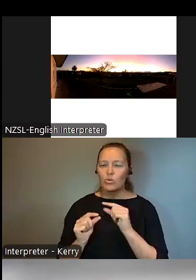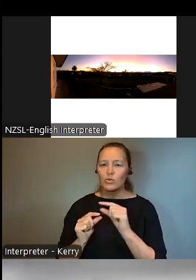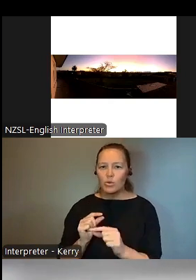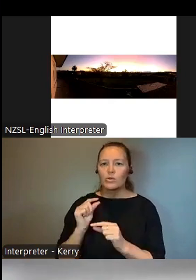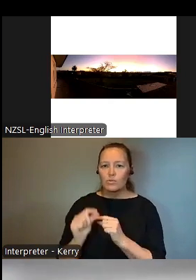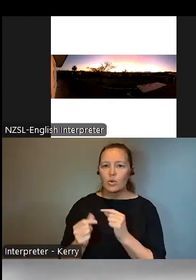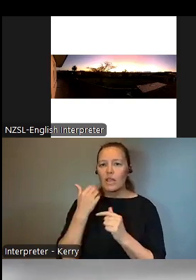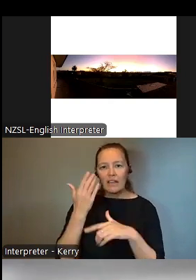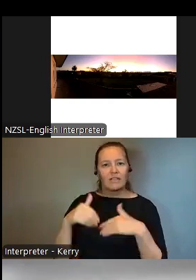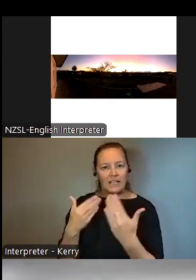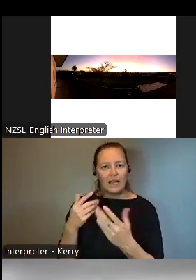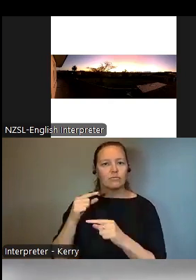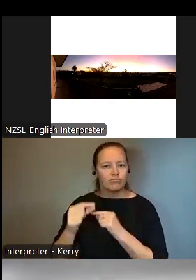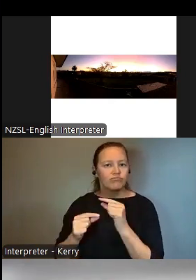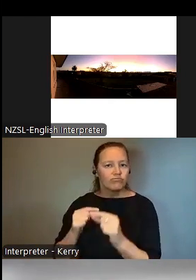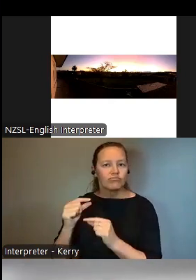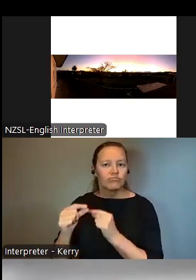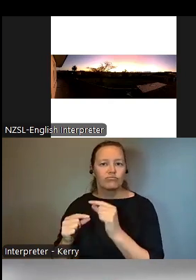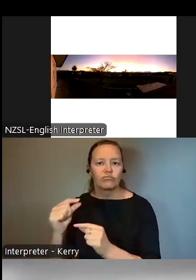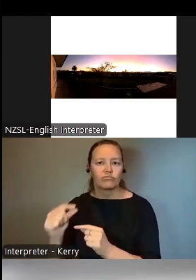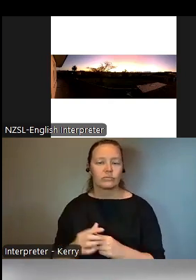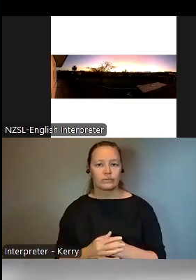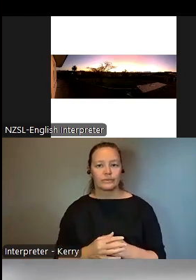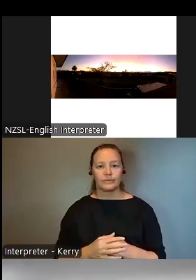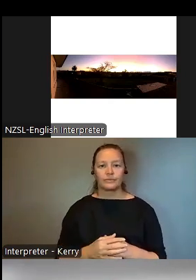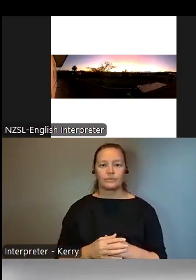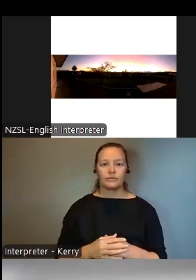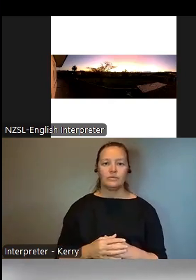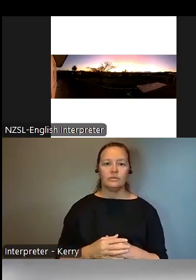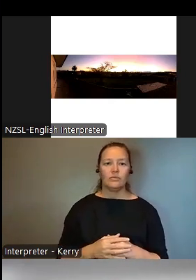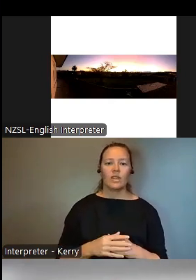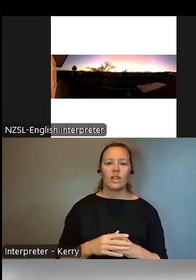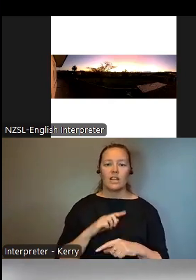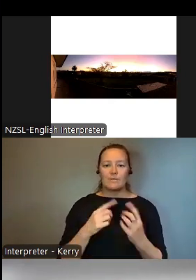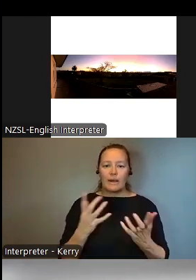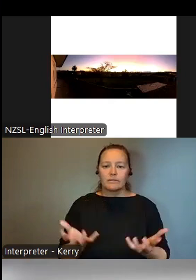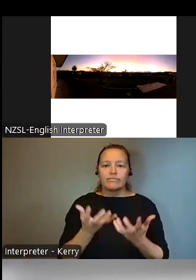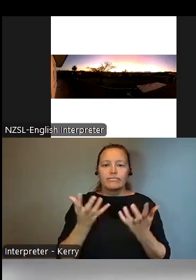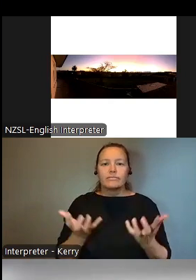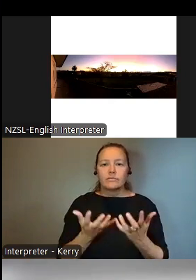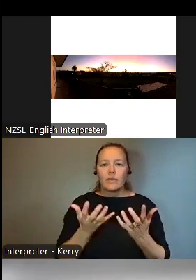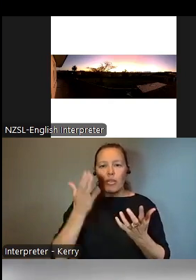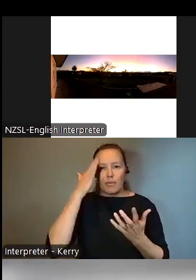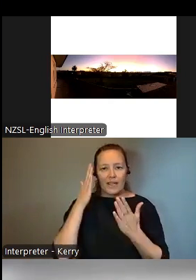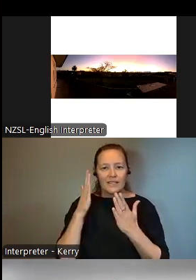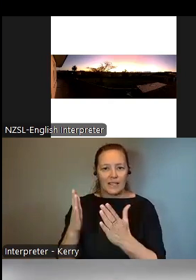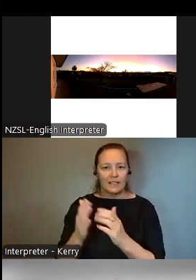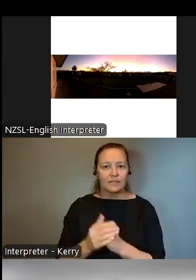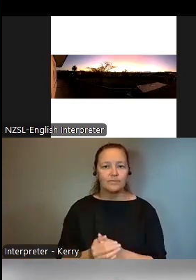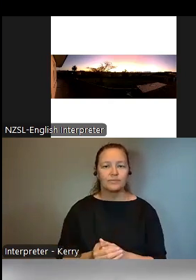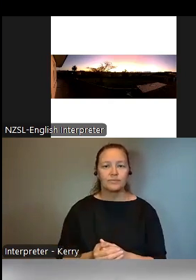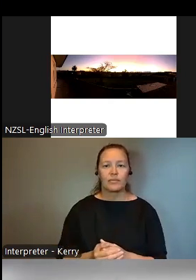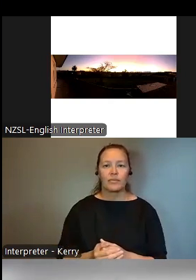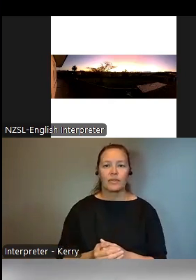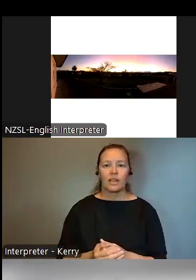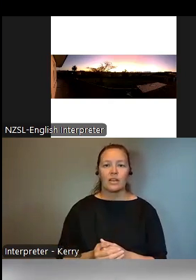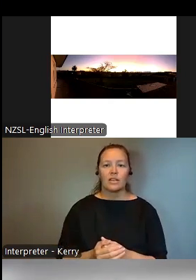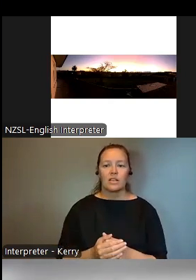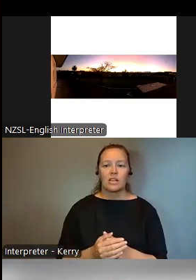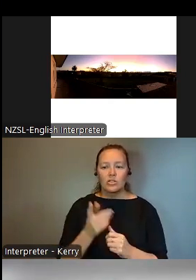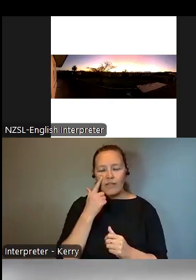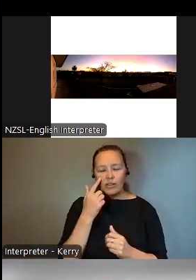day, it's that idea of cultivating the mindset where you're looking for what can be improved. What's the